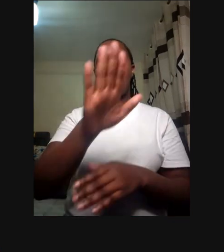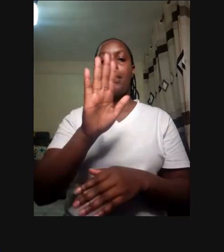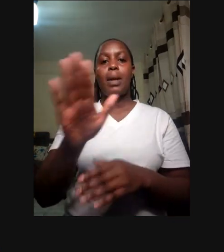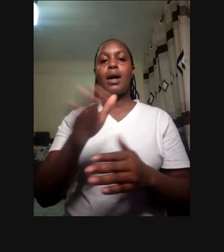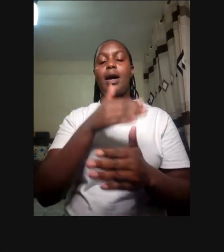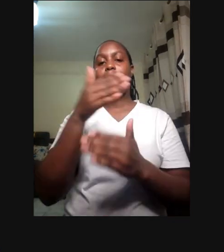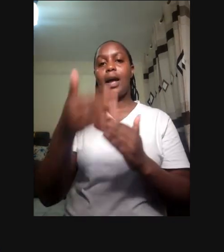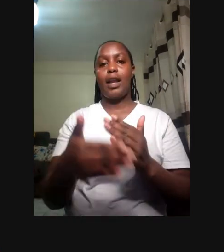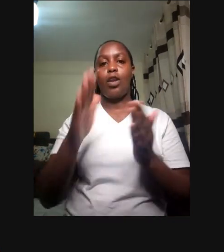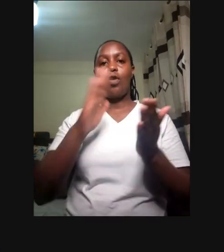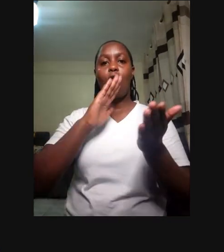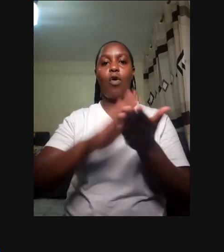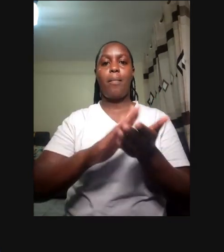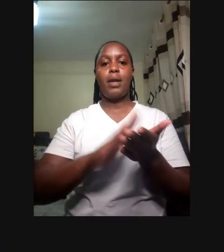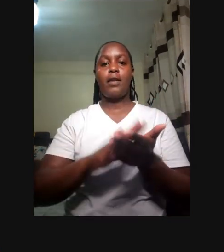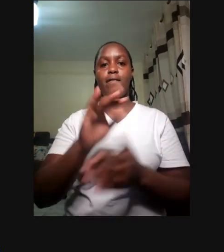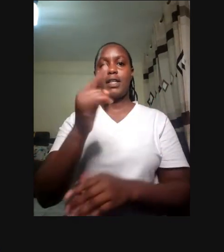Karibu.